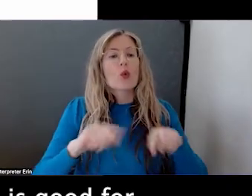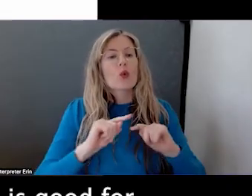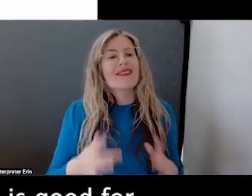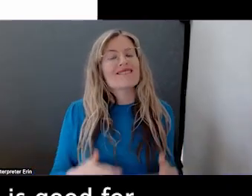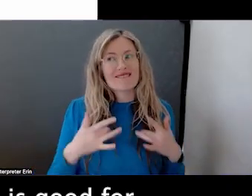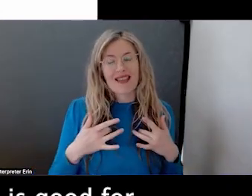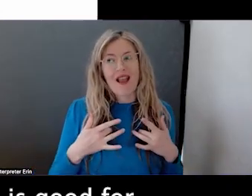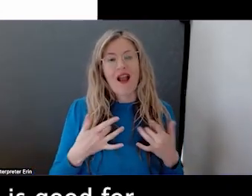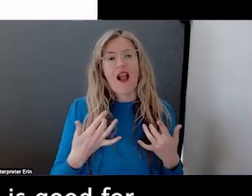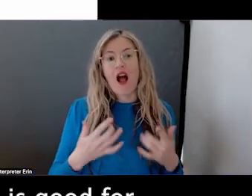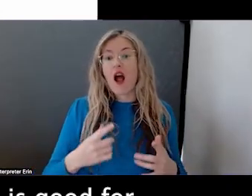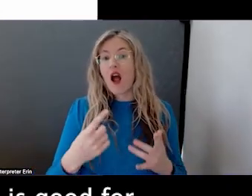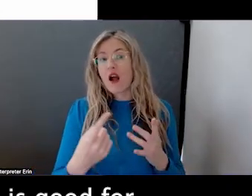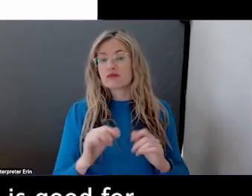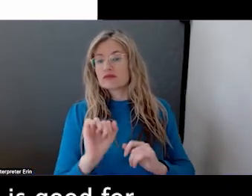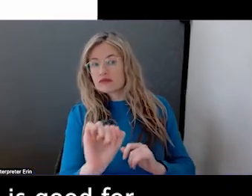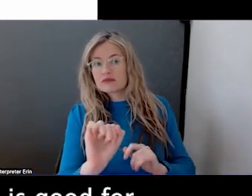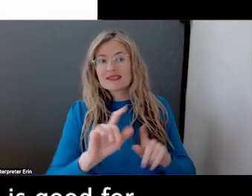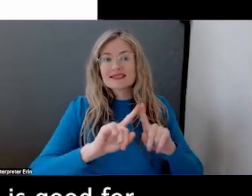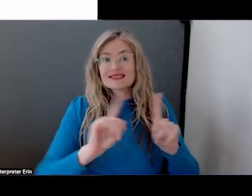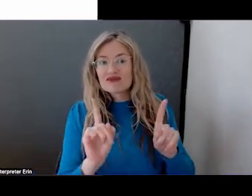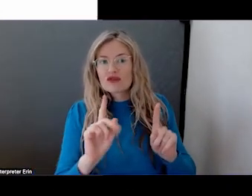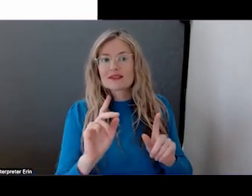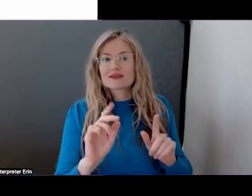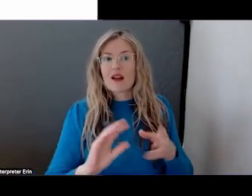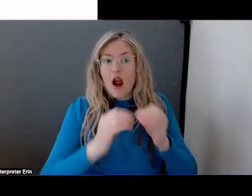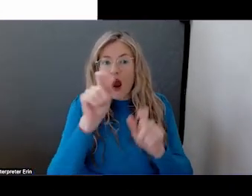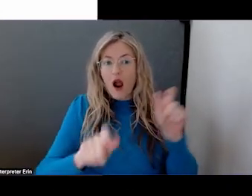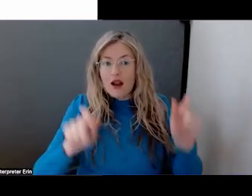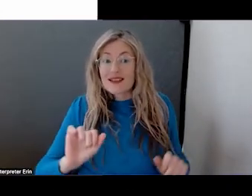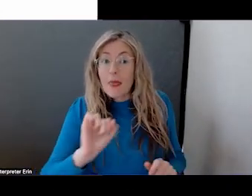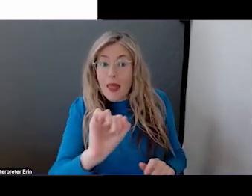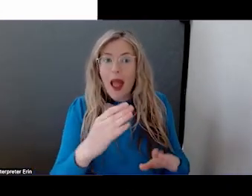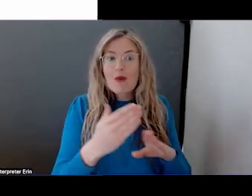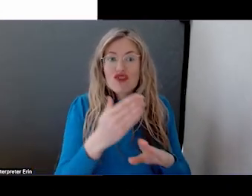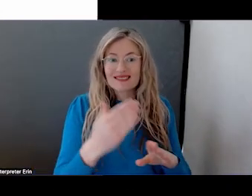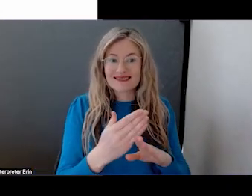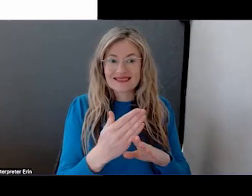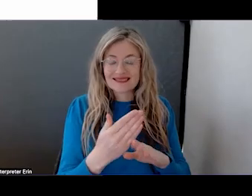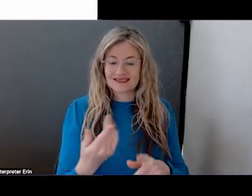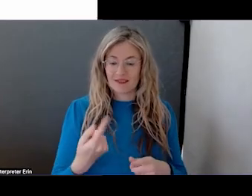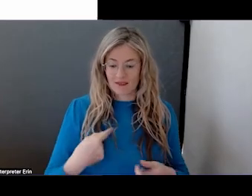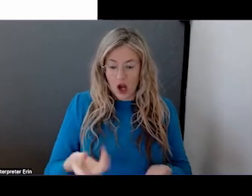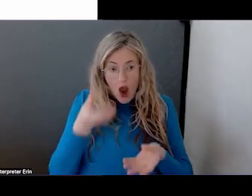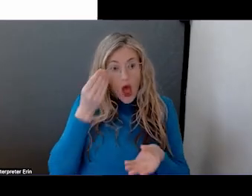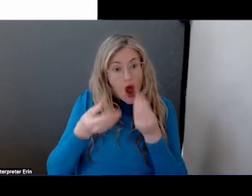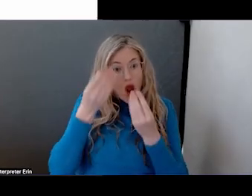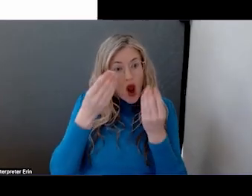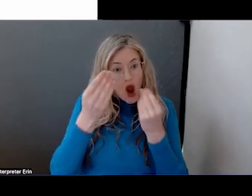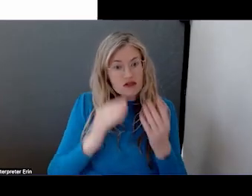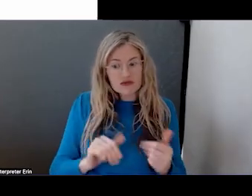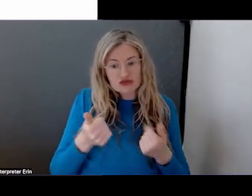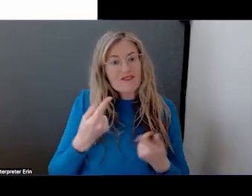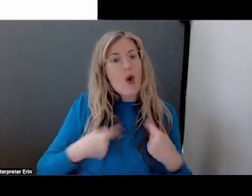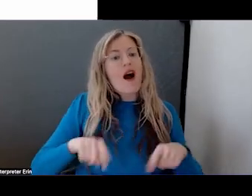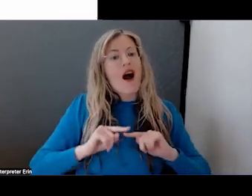people's practice is really good for our own reflection. We should be an open learning organization and never believe we